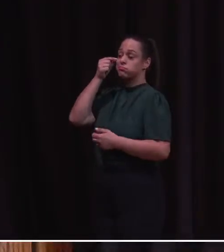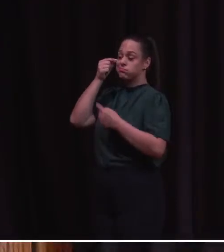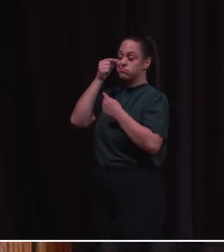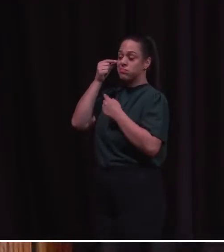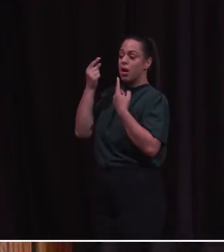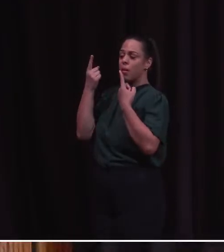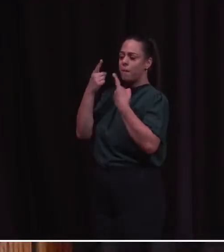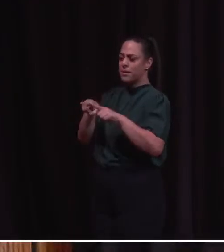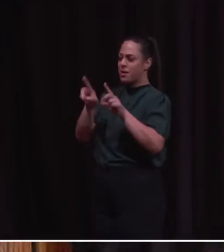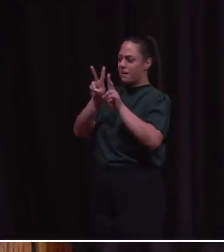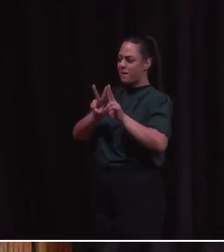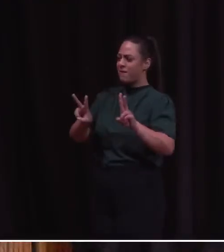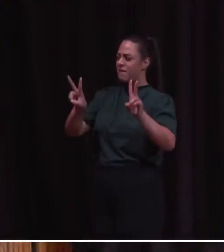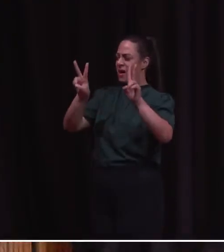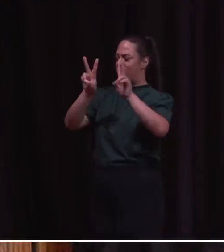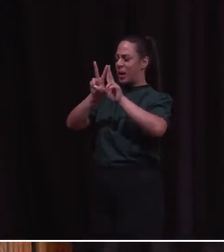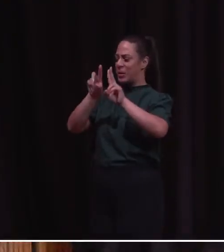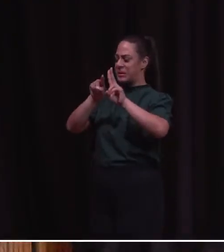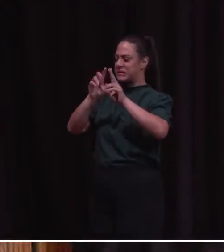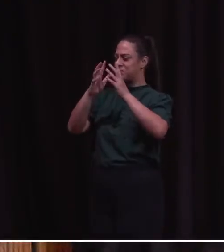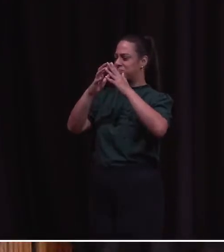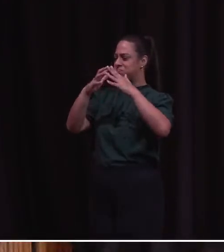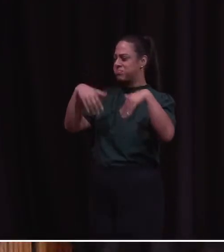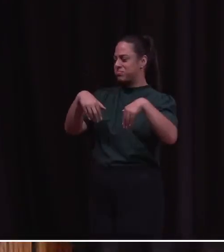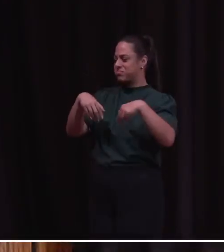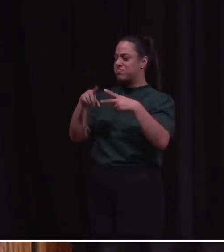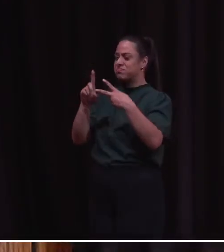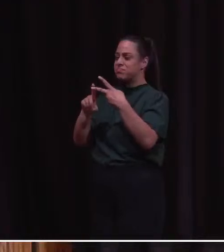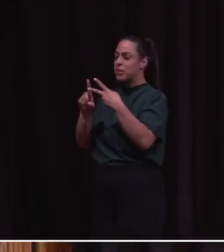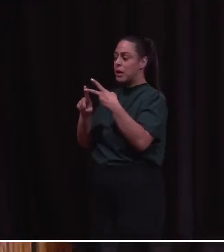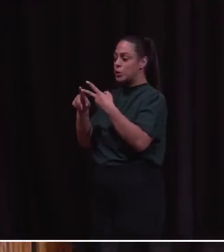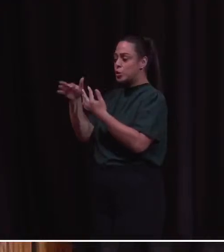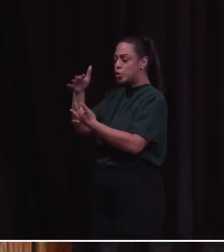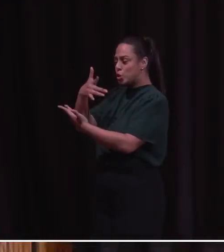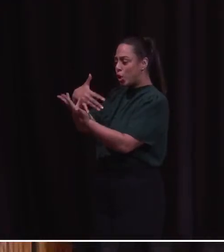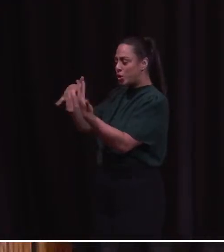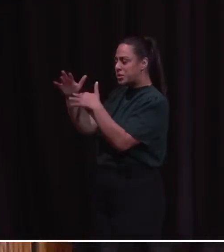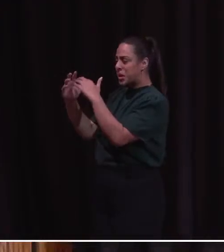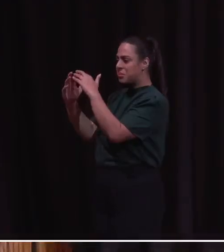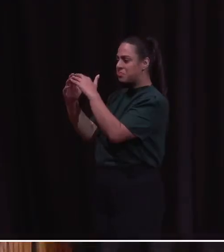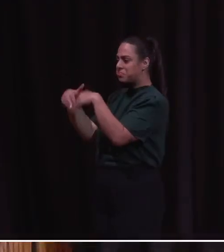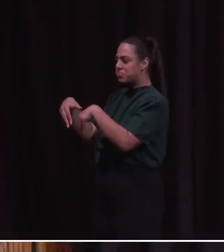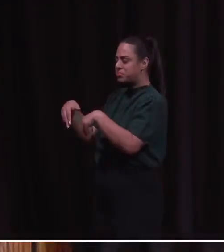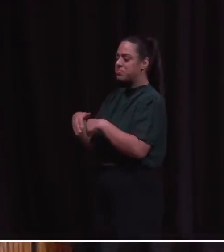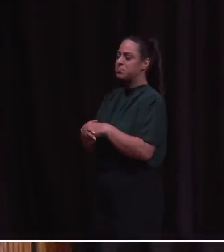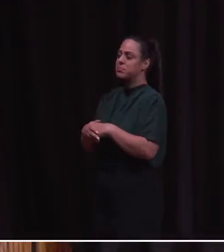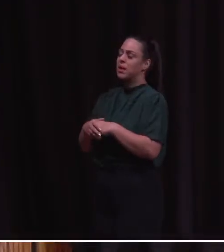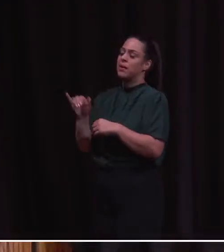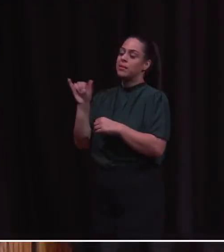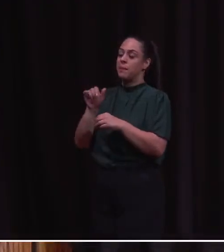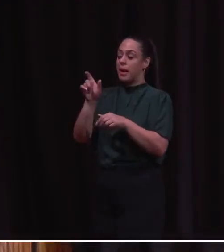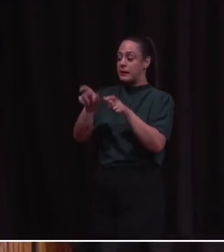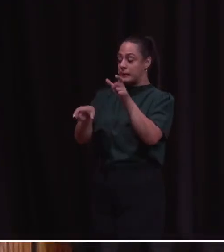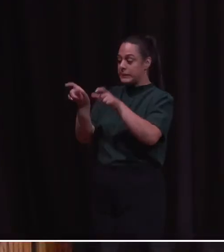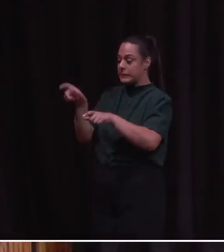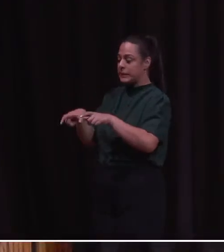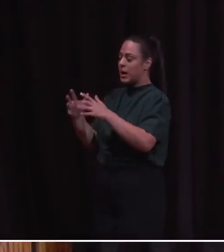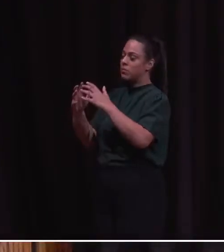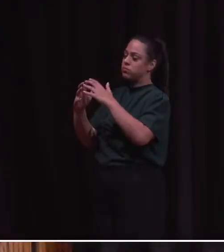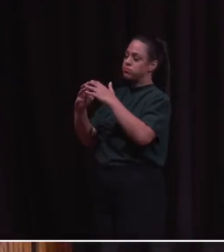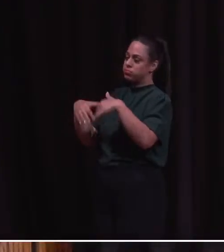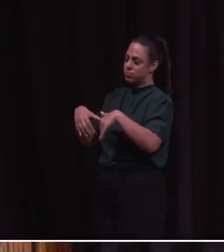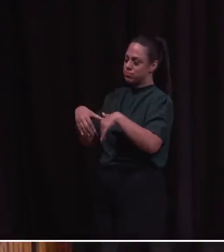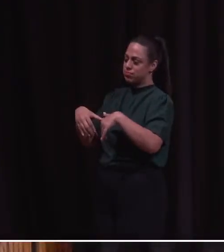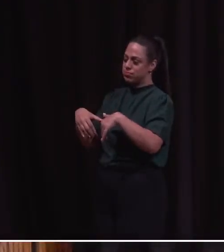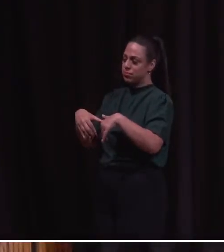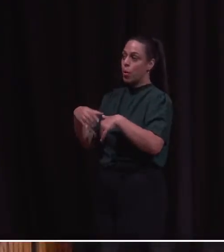destroy society, and even civilization itself. Pope Francis, in fact, said that gender will